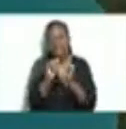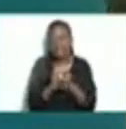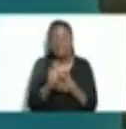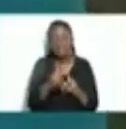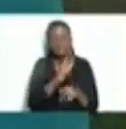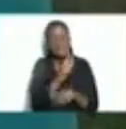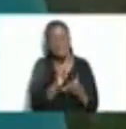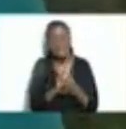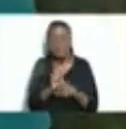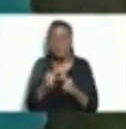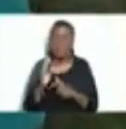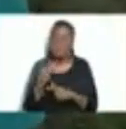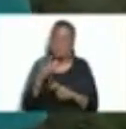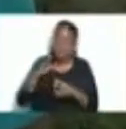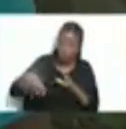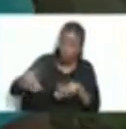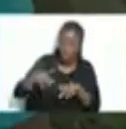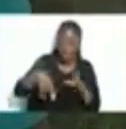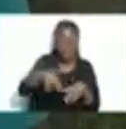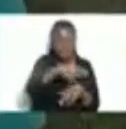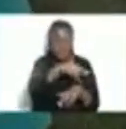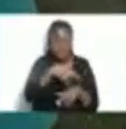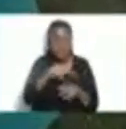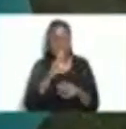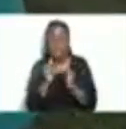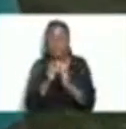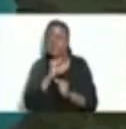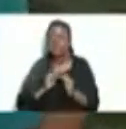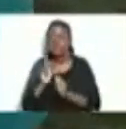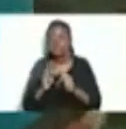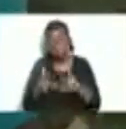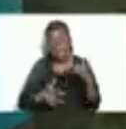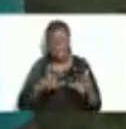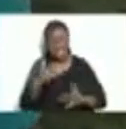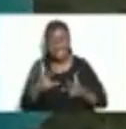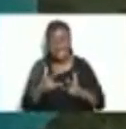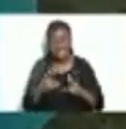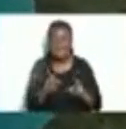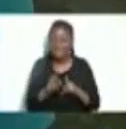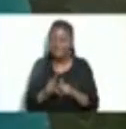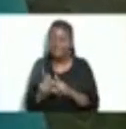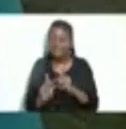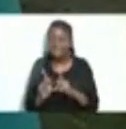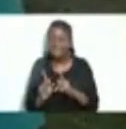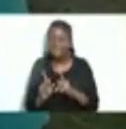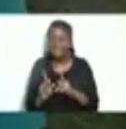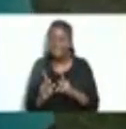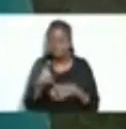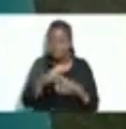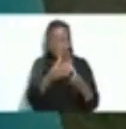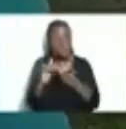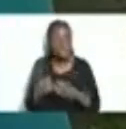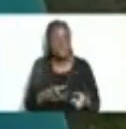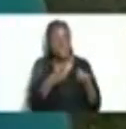the fact that when we walk about and we talk with the older folks, they were excited. We even had some persons out of the community who donated sodas and